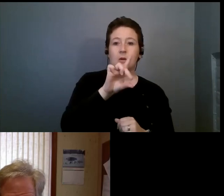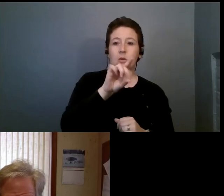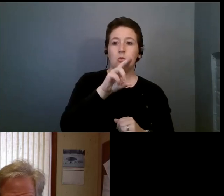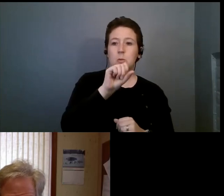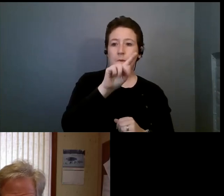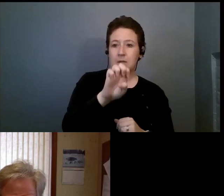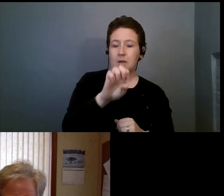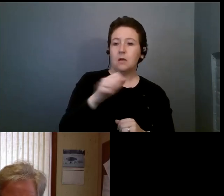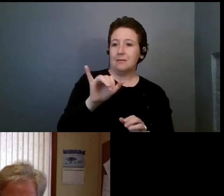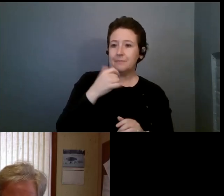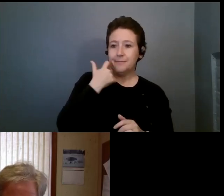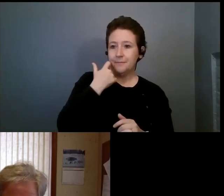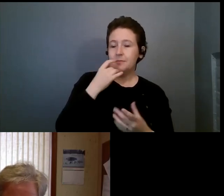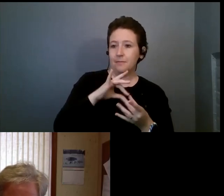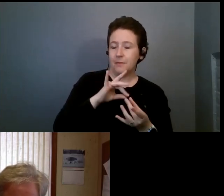As I mentioned earlier,